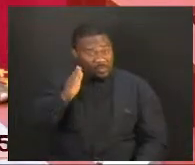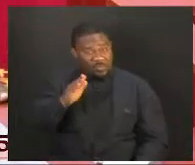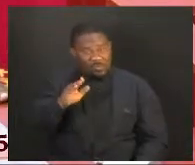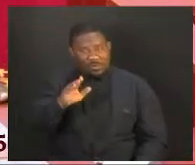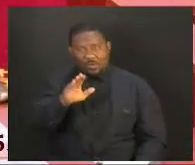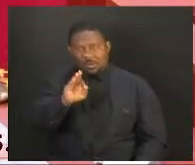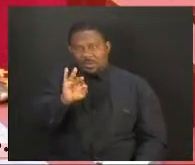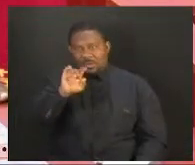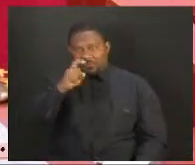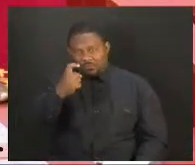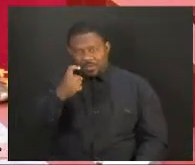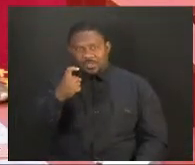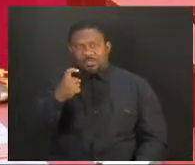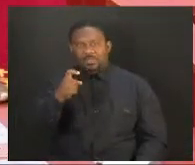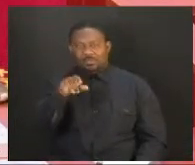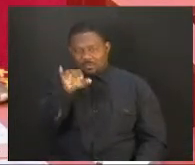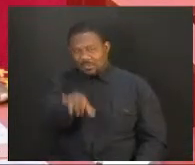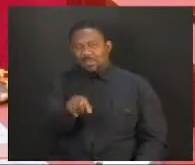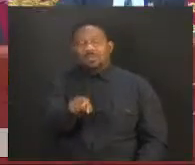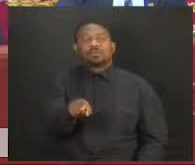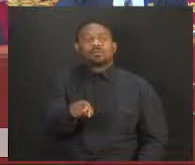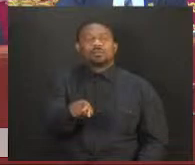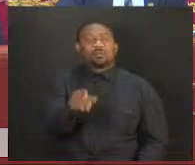touch wood, we will fix it.